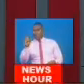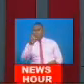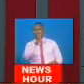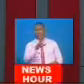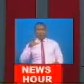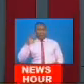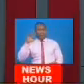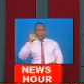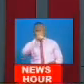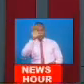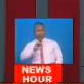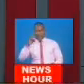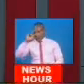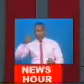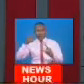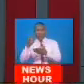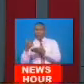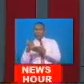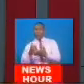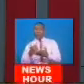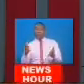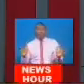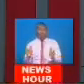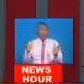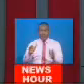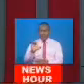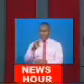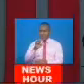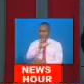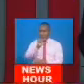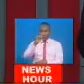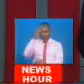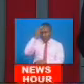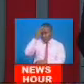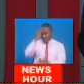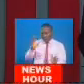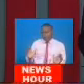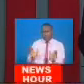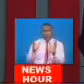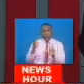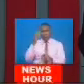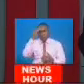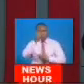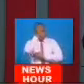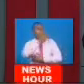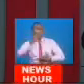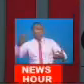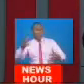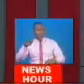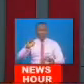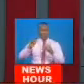Africa with the sole objective of helping local chess federations raise awareness about the game and how it